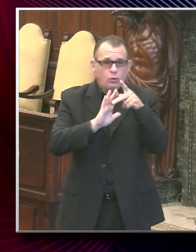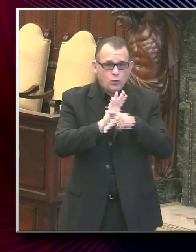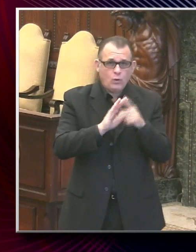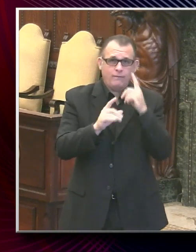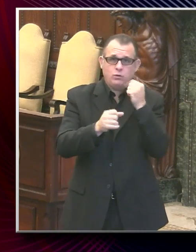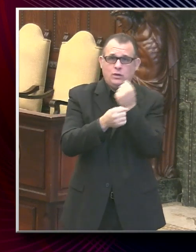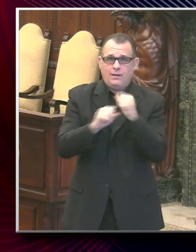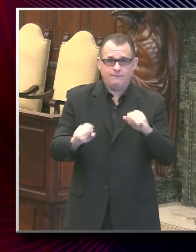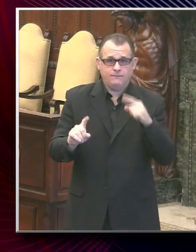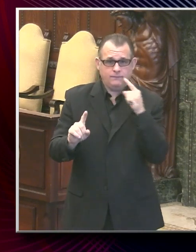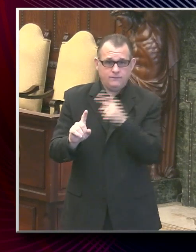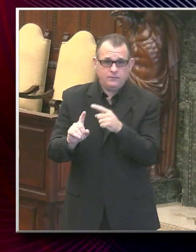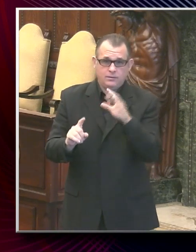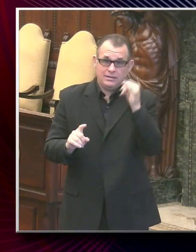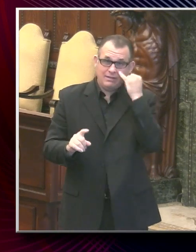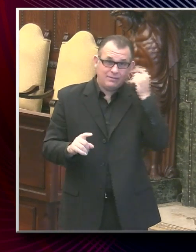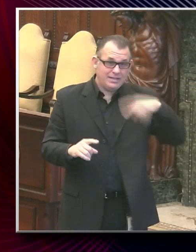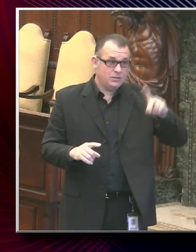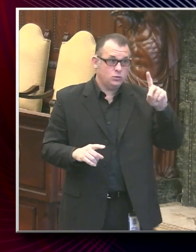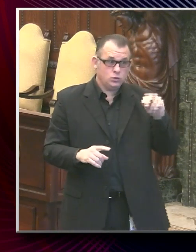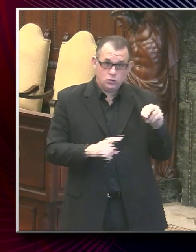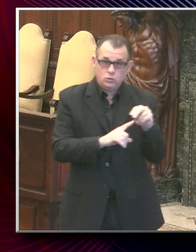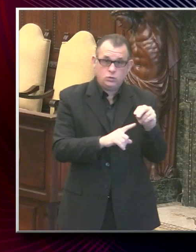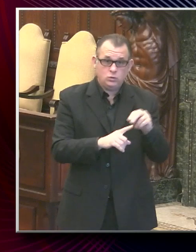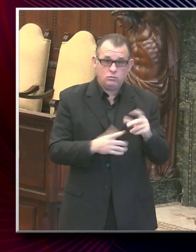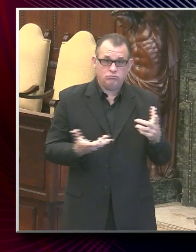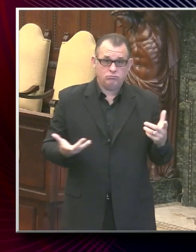but certainly if they do, there would not be any fans.